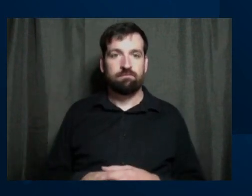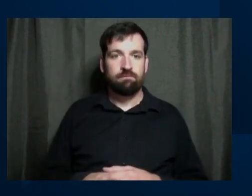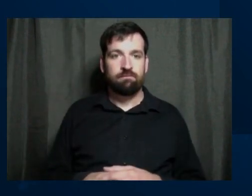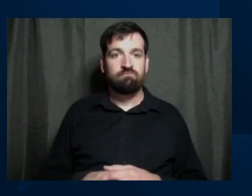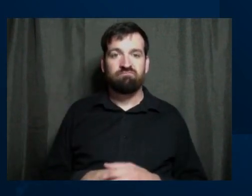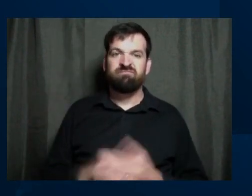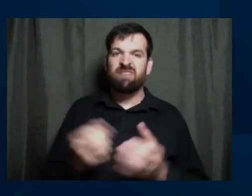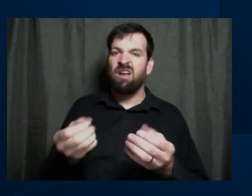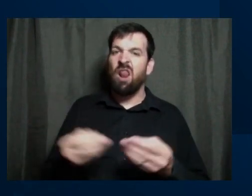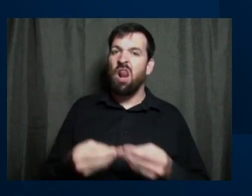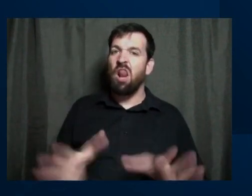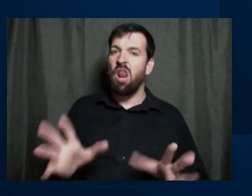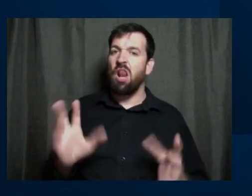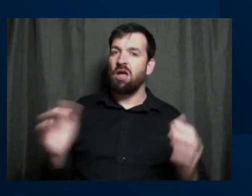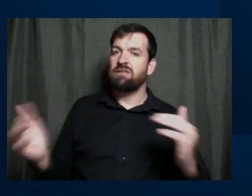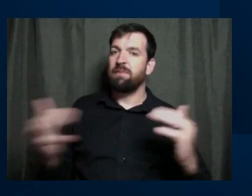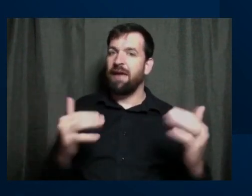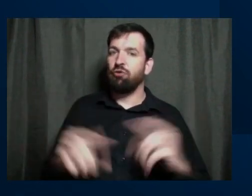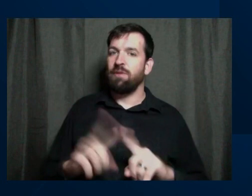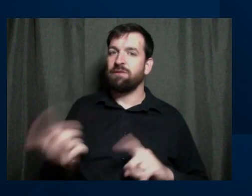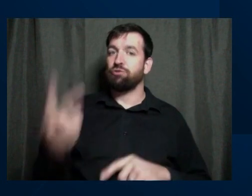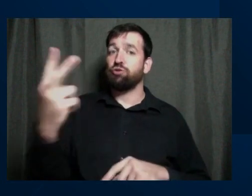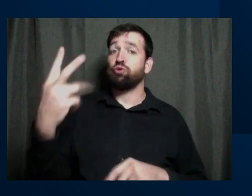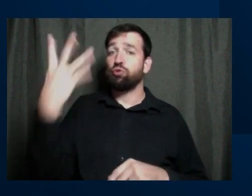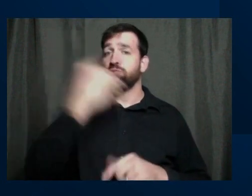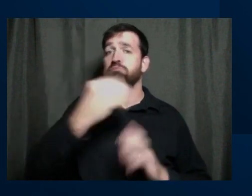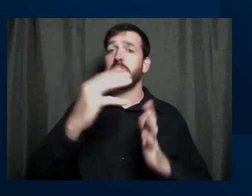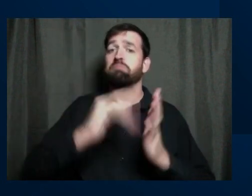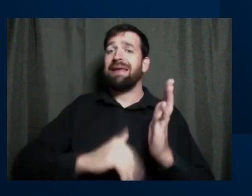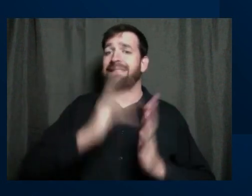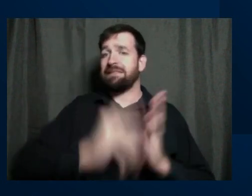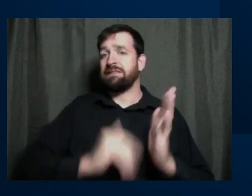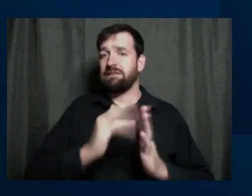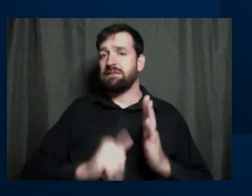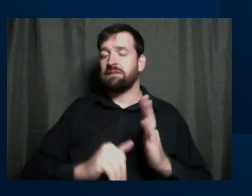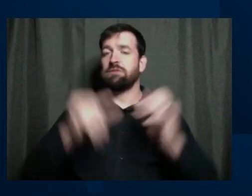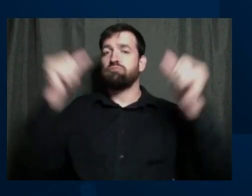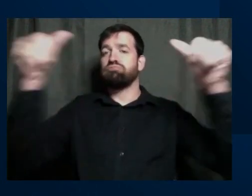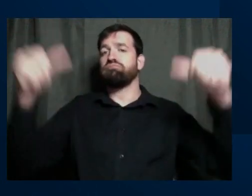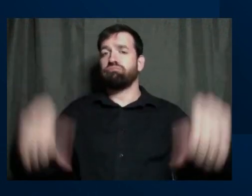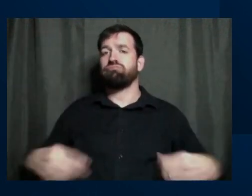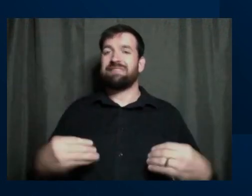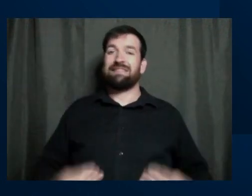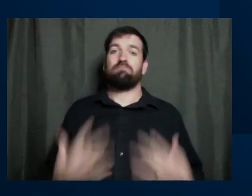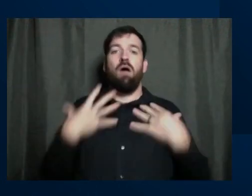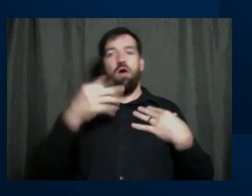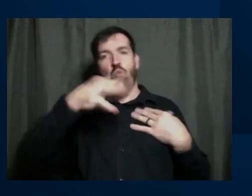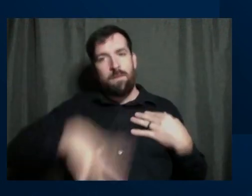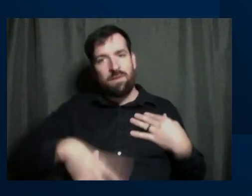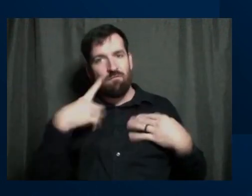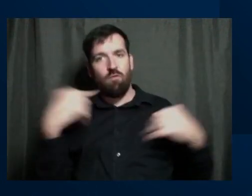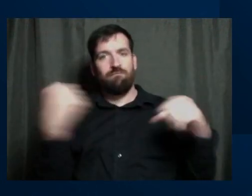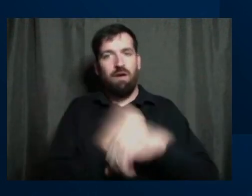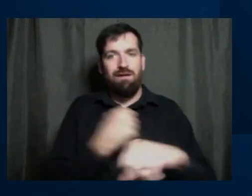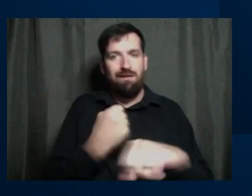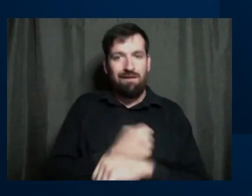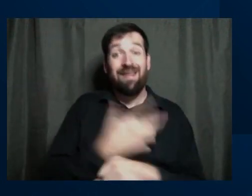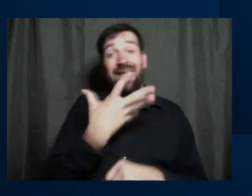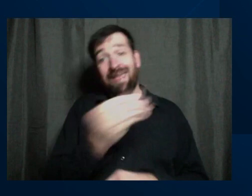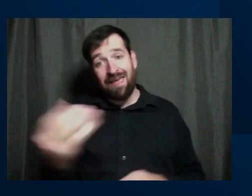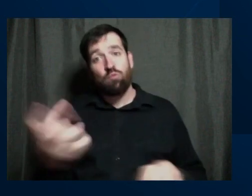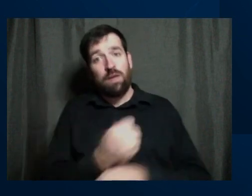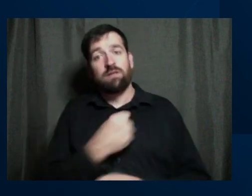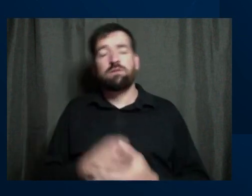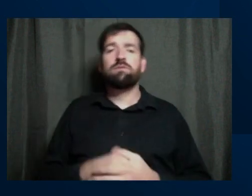these two paintings actually hang inside Missy's Boutique, inspiring women to fight on and win. So, Judy, just